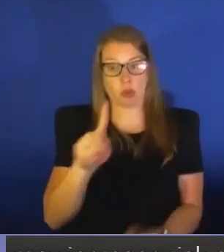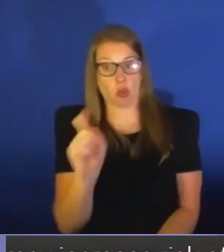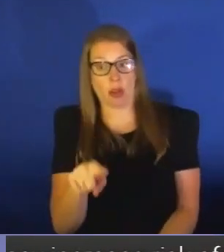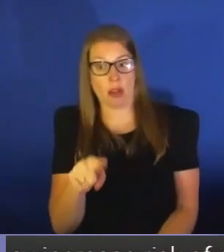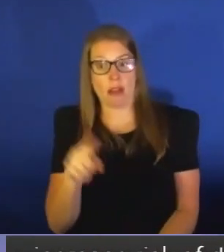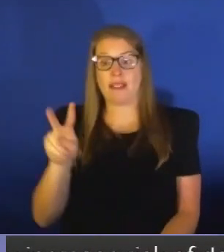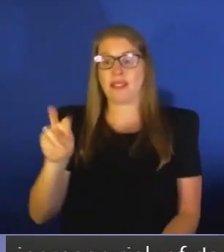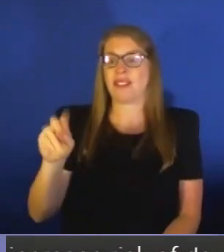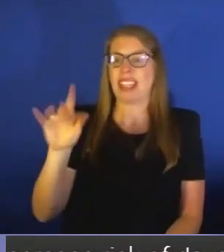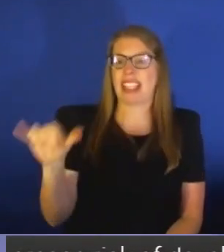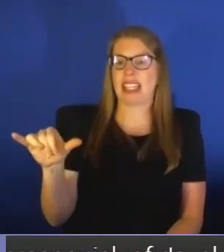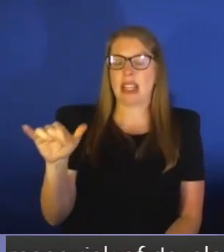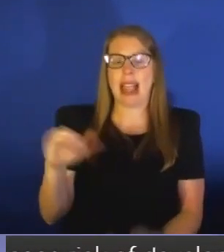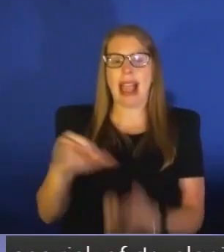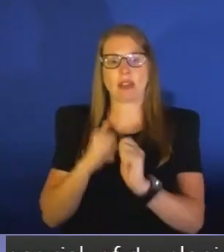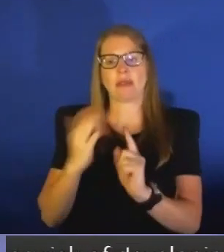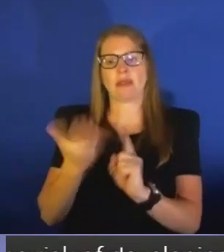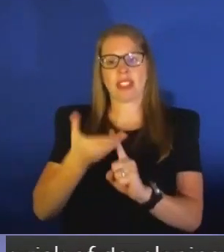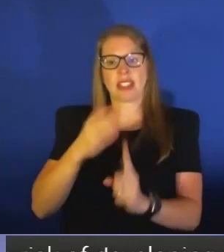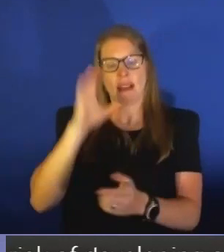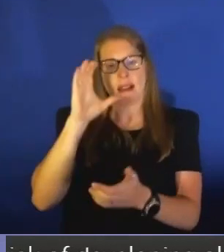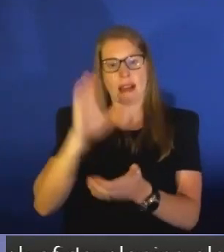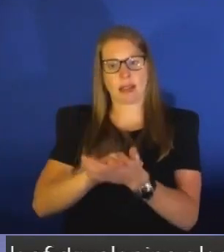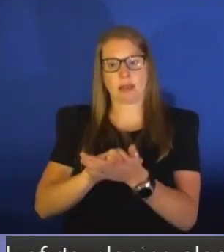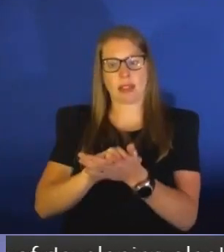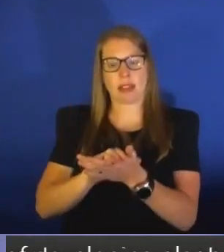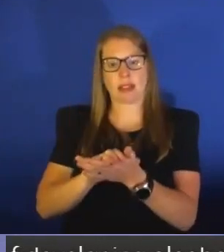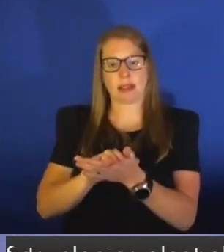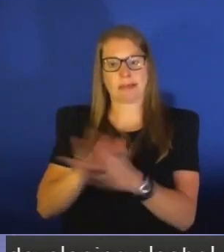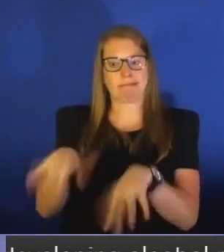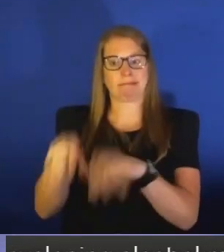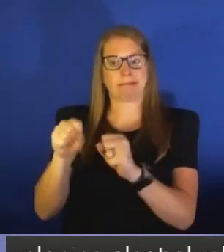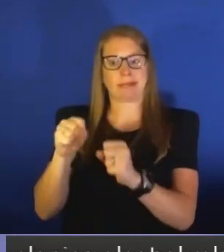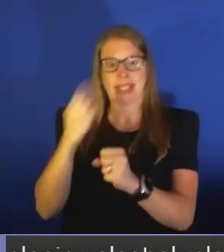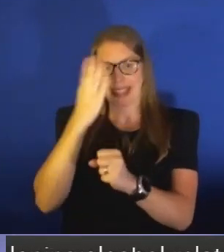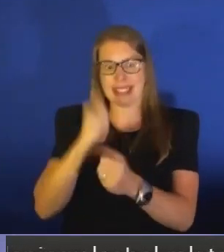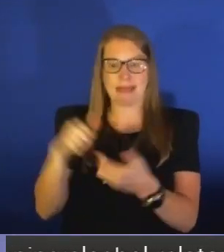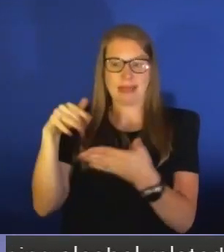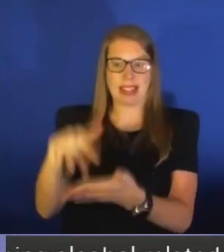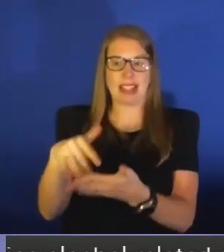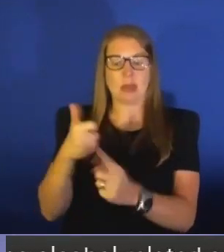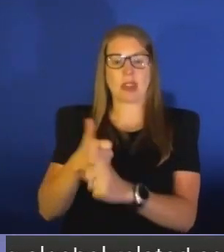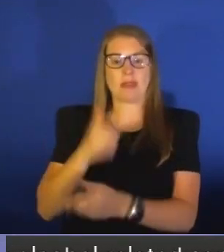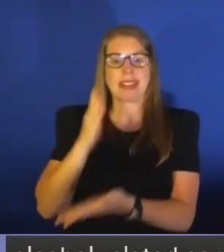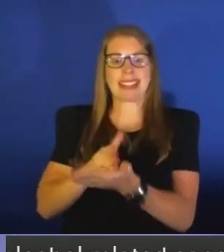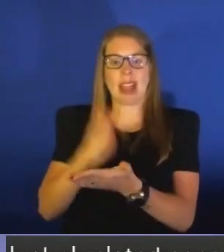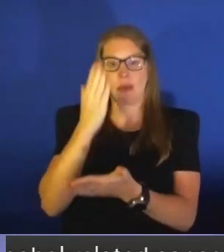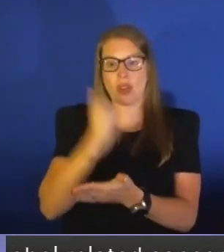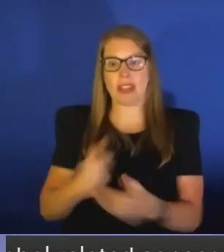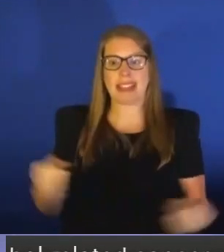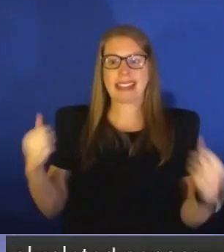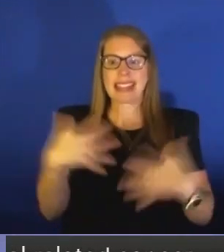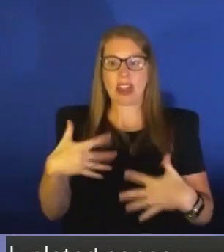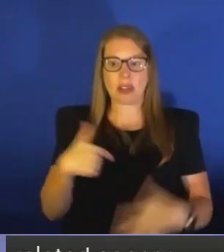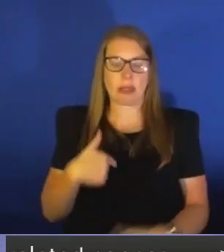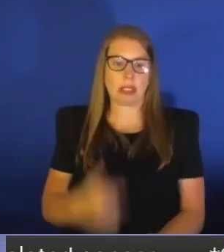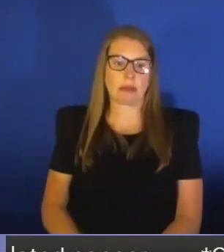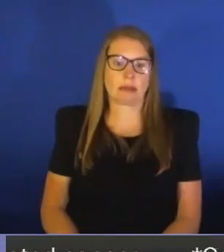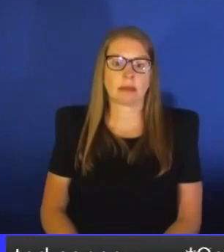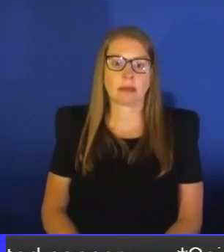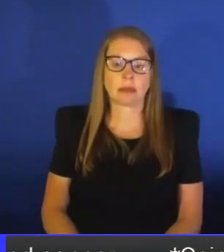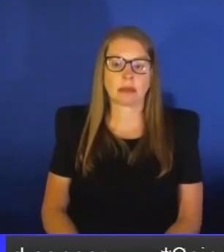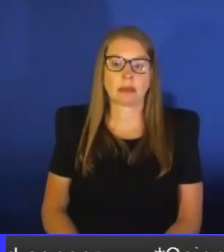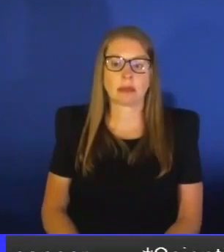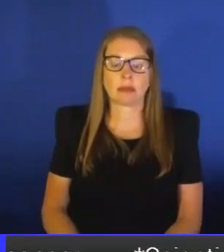How can I convince my husband to get a sleep study? He stops breathing and it scares me to death, she says. There's